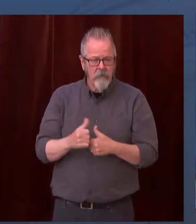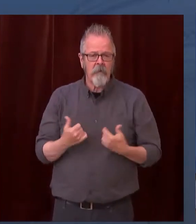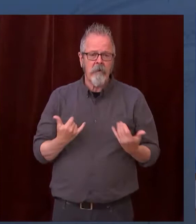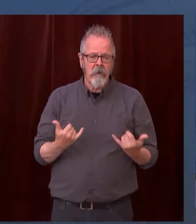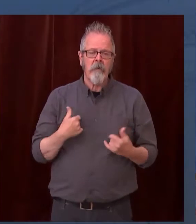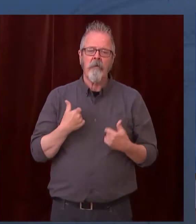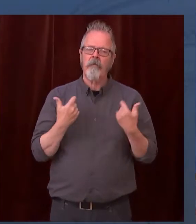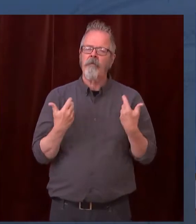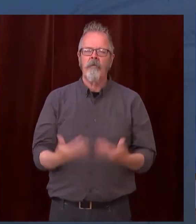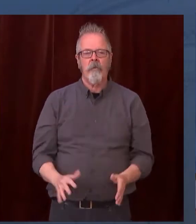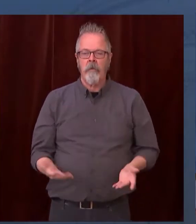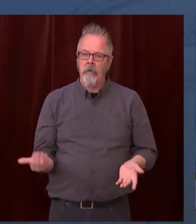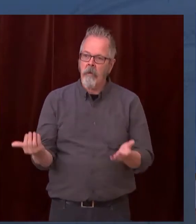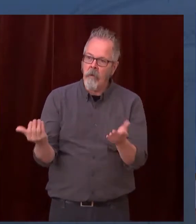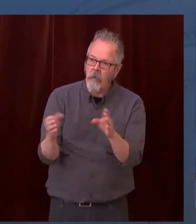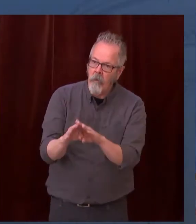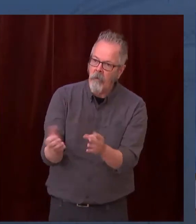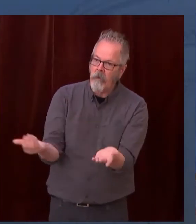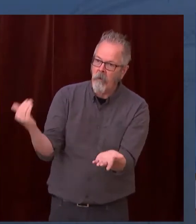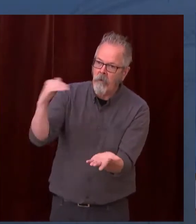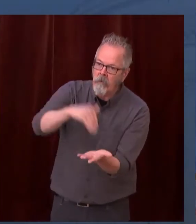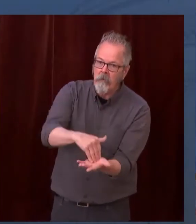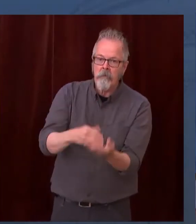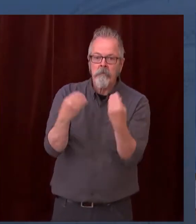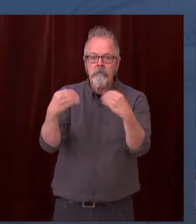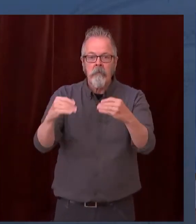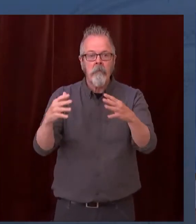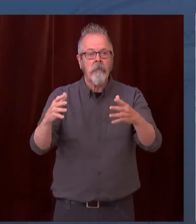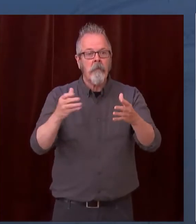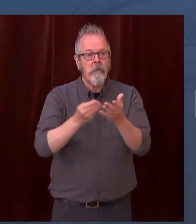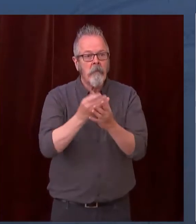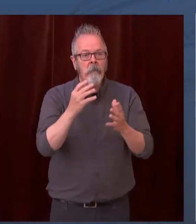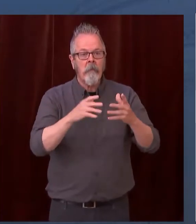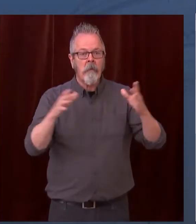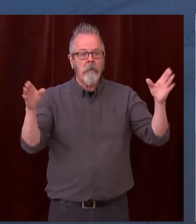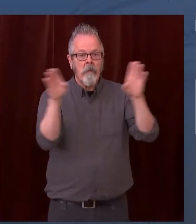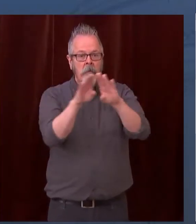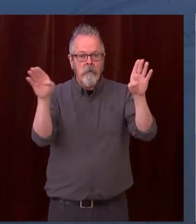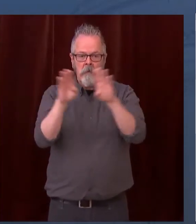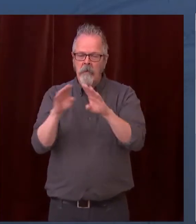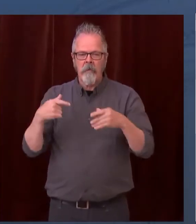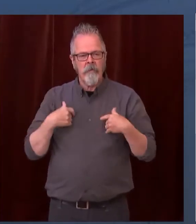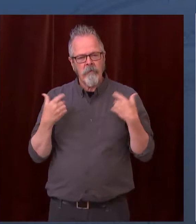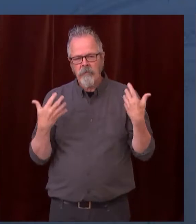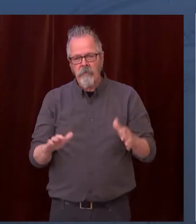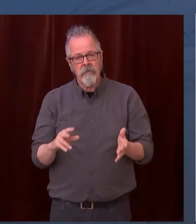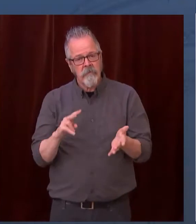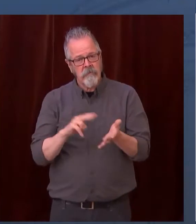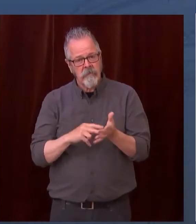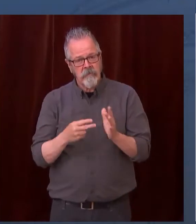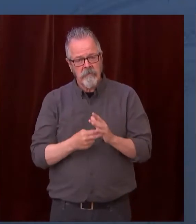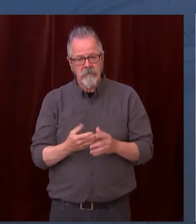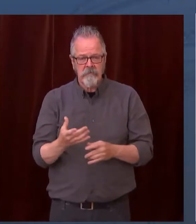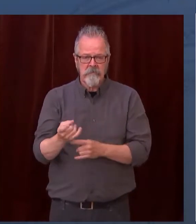you is a graph produced by the Institute for Disease Modeling. This shows an